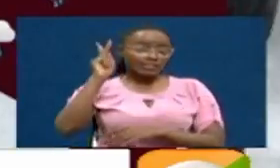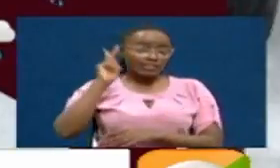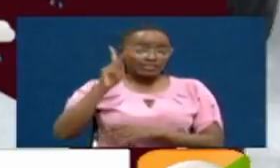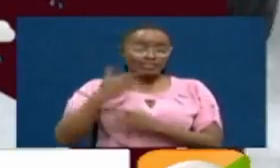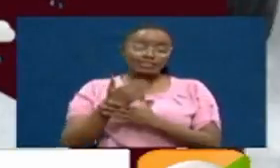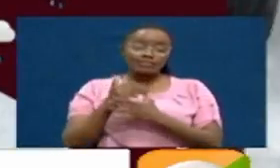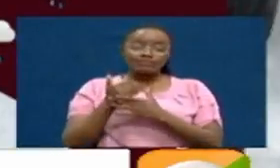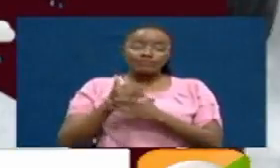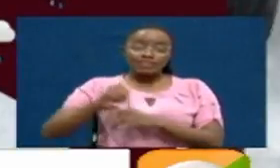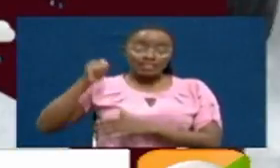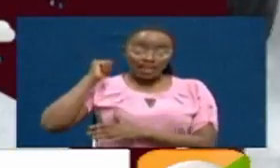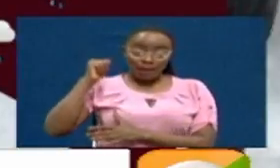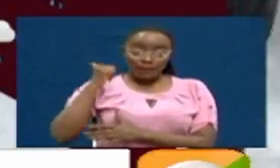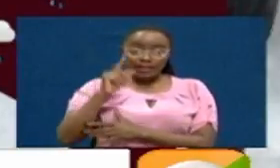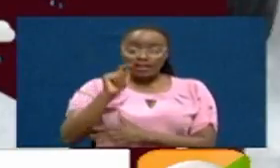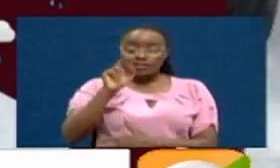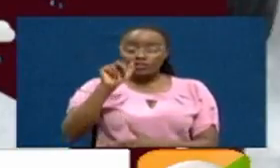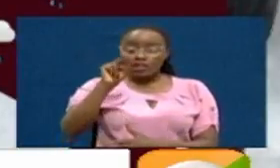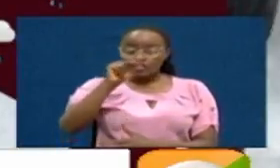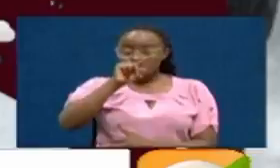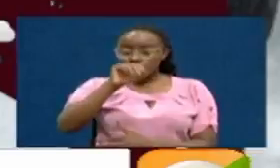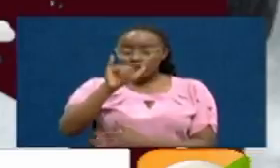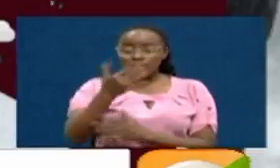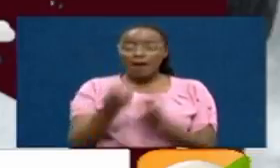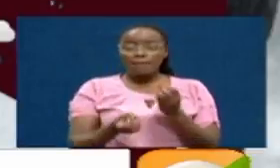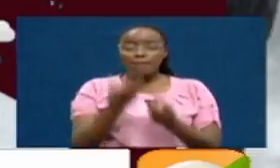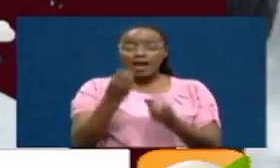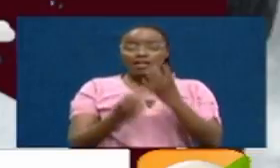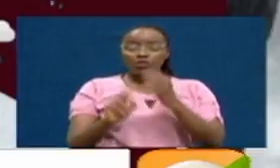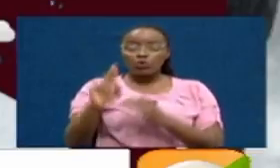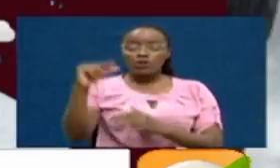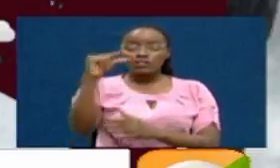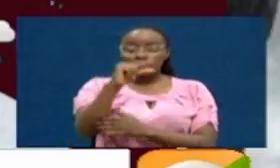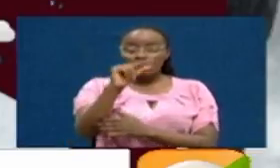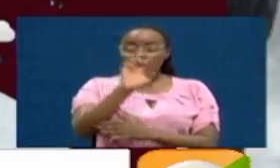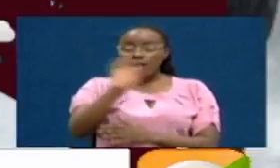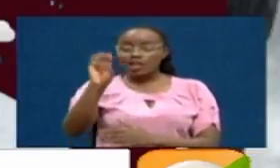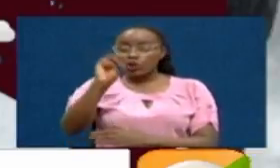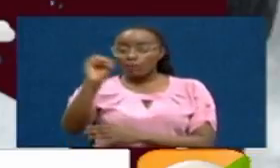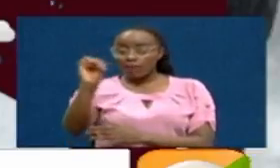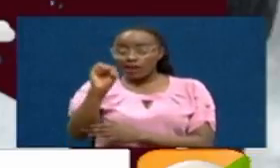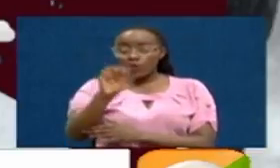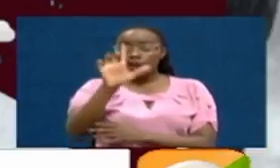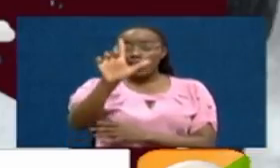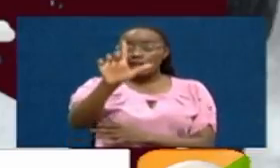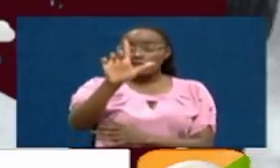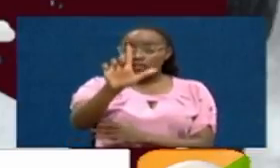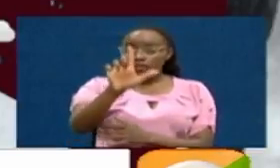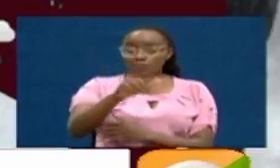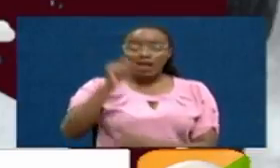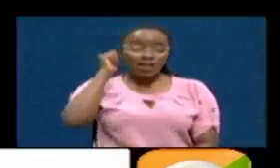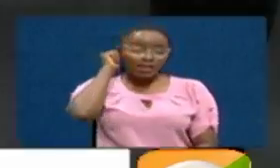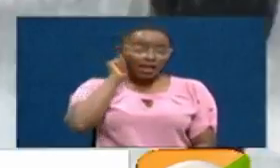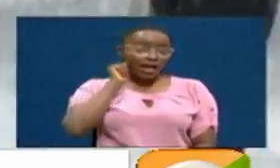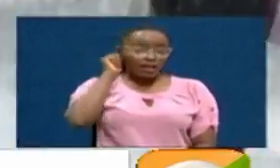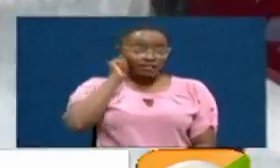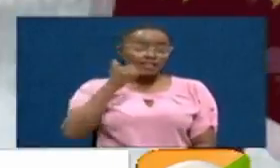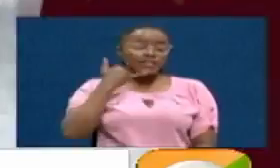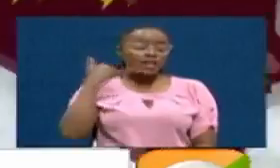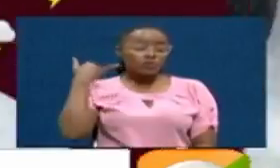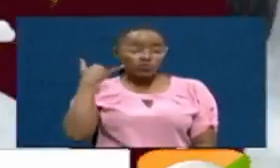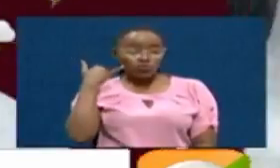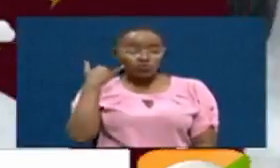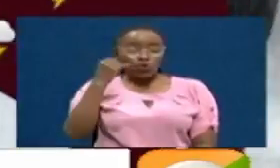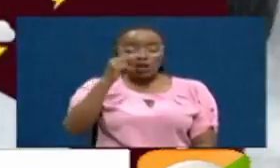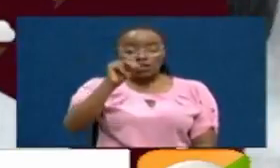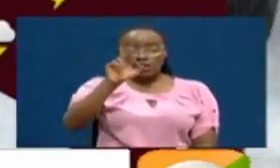Nyamira, Trans Nzoia, Baringo, Uasin Gishu, Elgeyo Marakwet, Laikipia, Nandi, Nakuru,